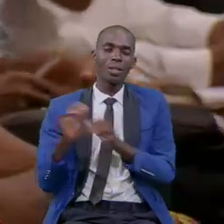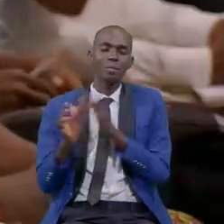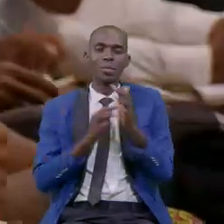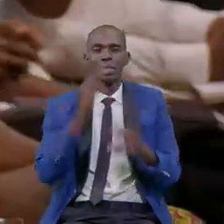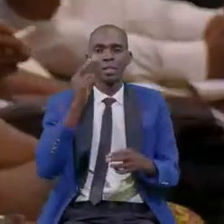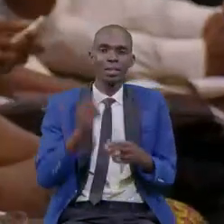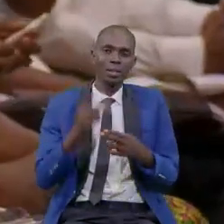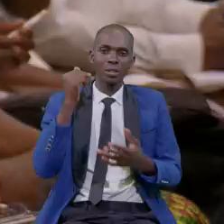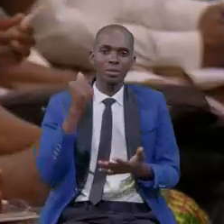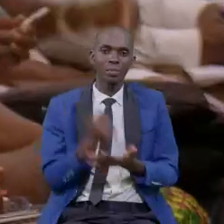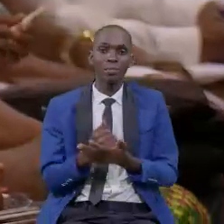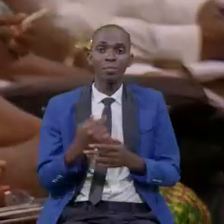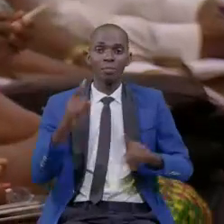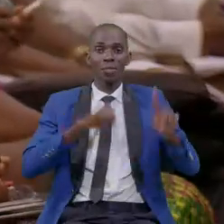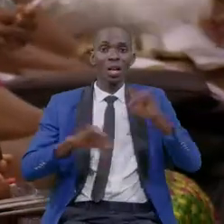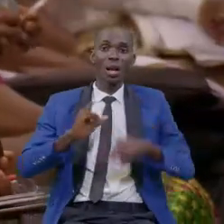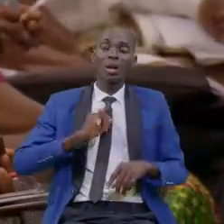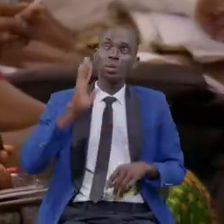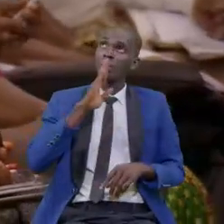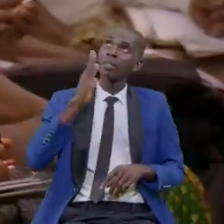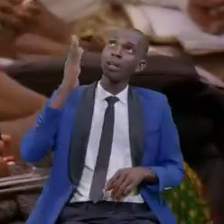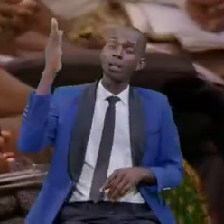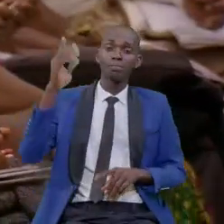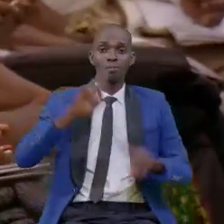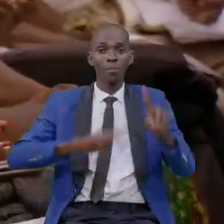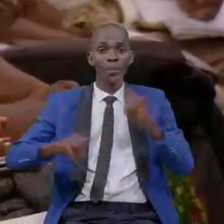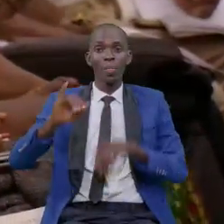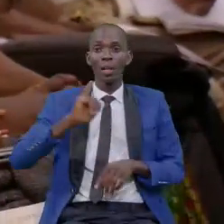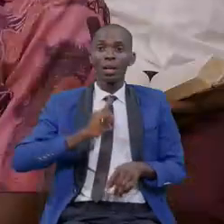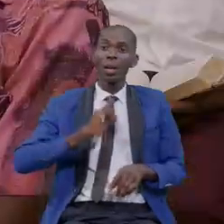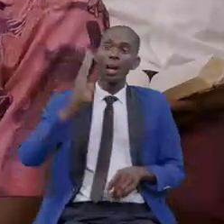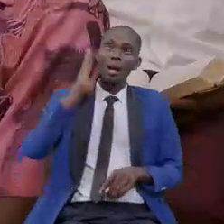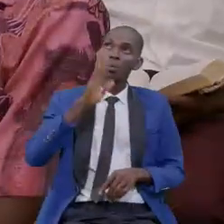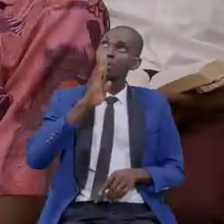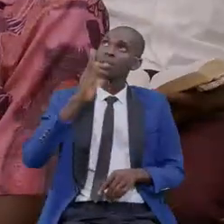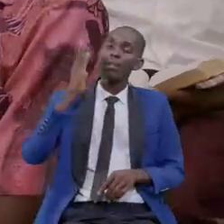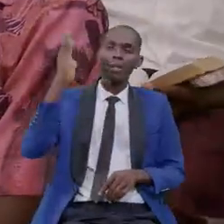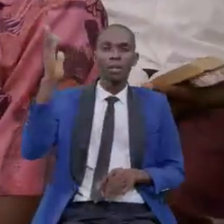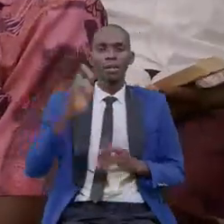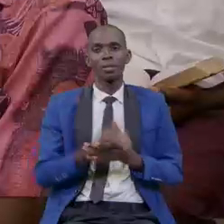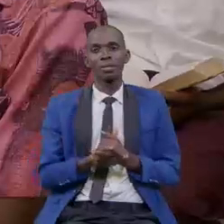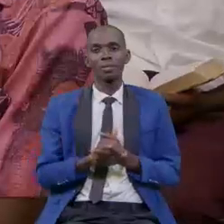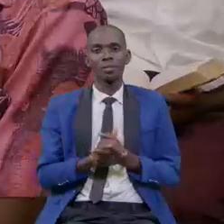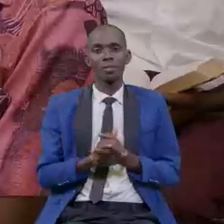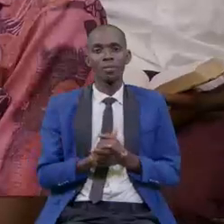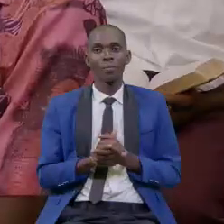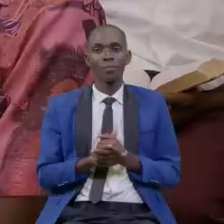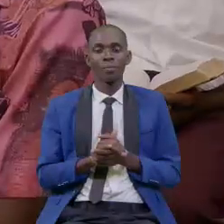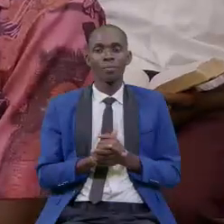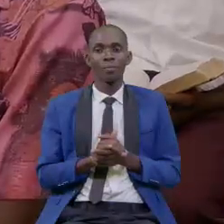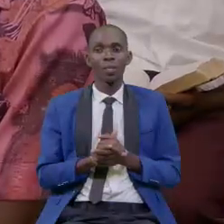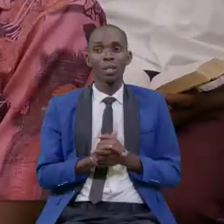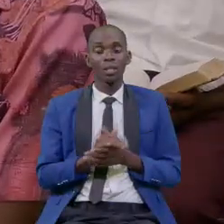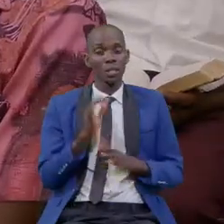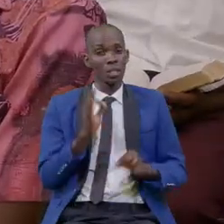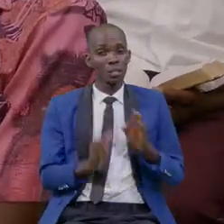name. Amen. I will be there. I will be there. If after